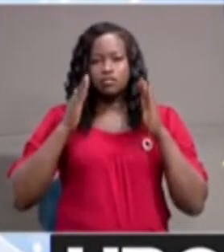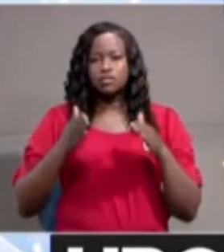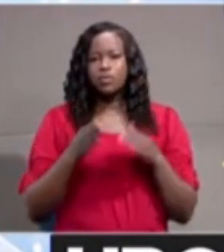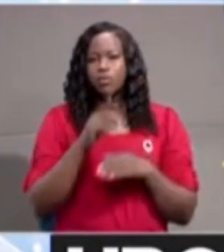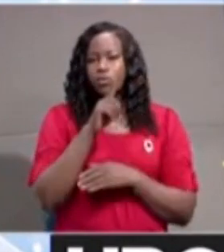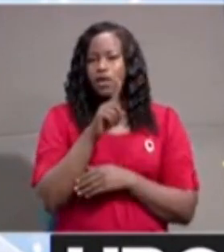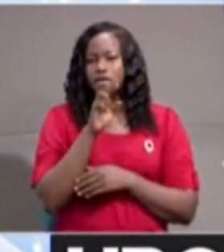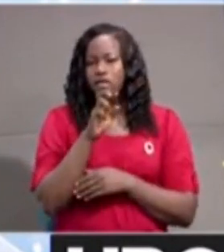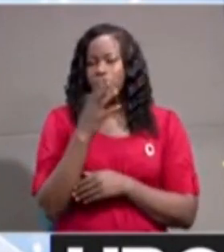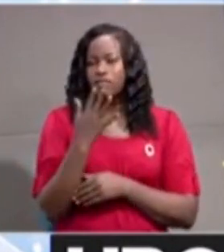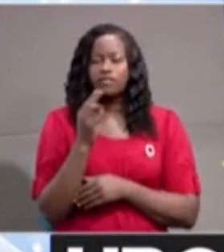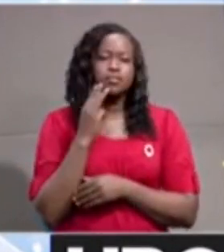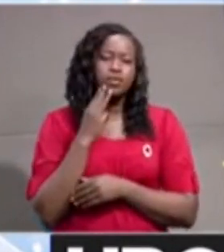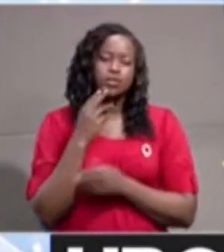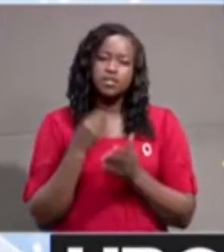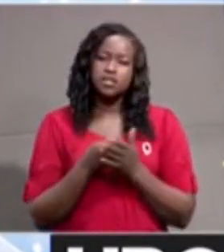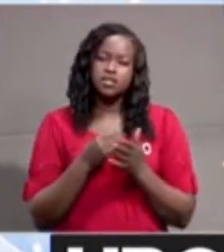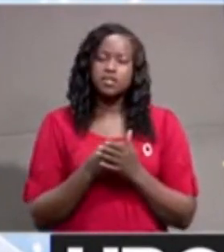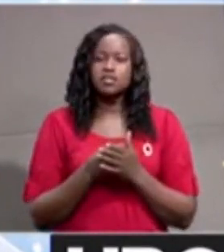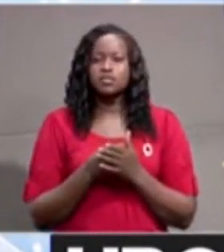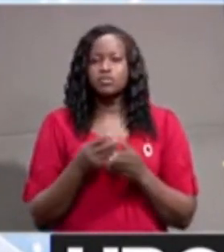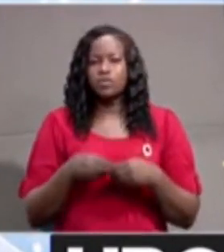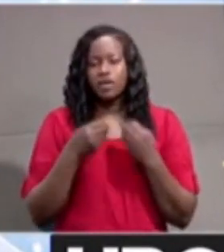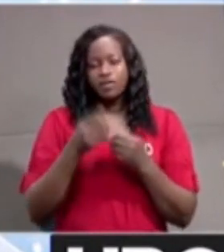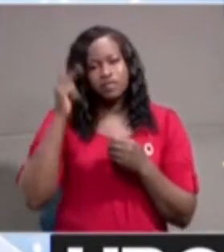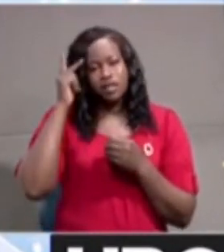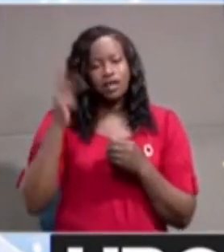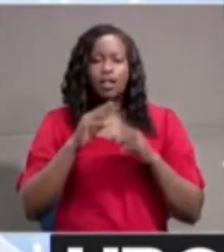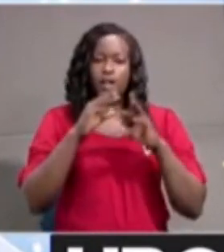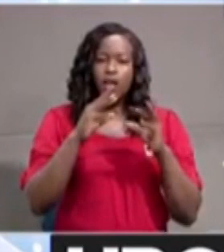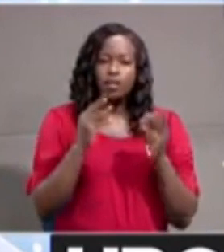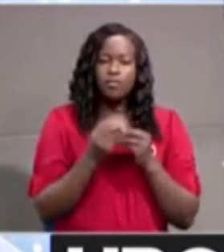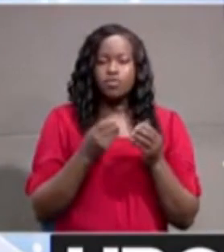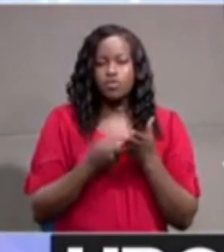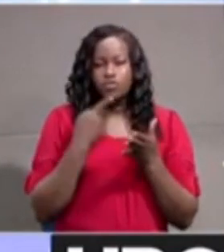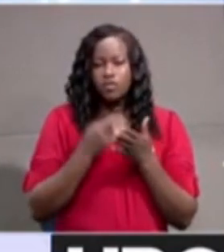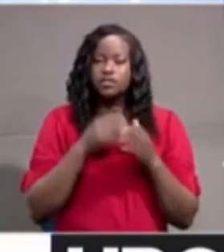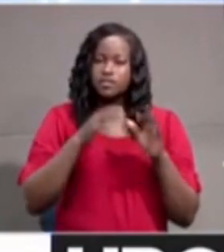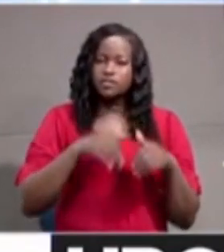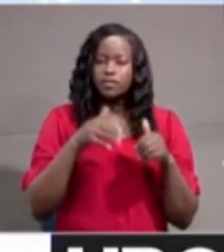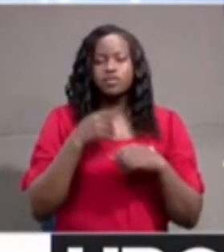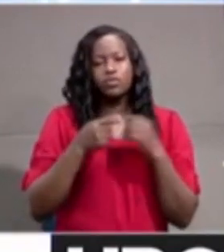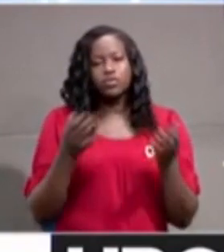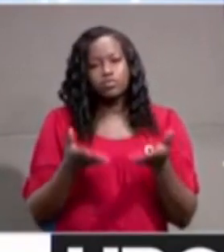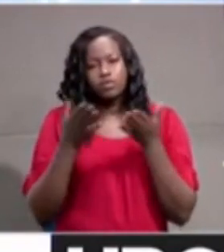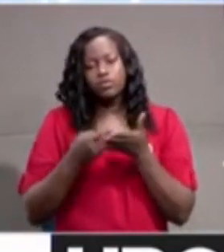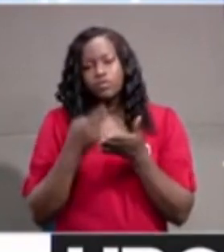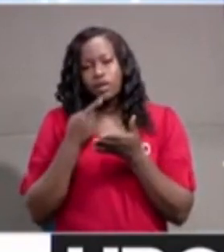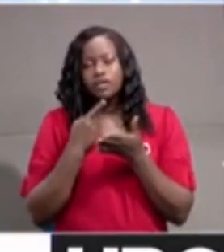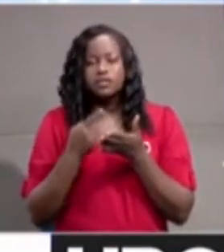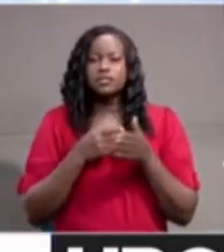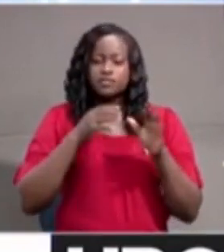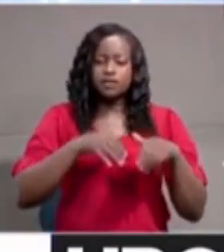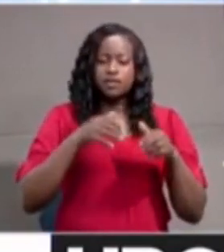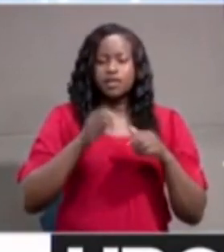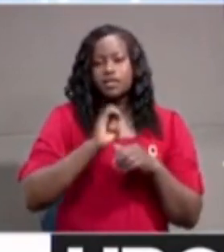on 185 million shillings to skill model rice farmers on the new varieties to boost rice production in